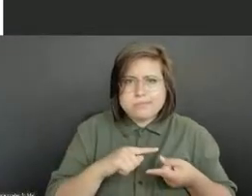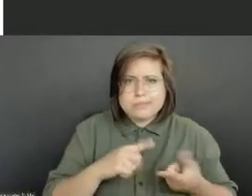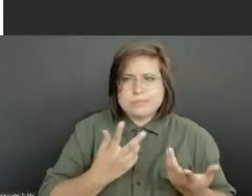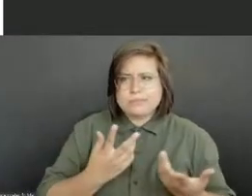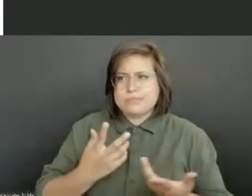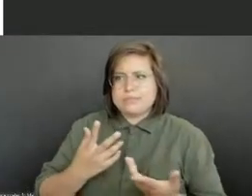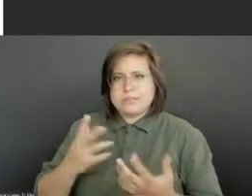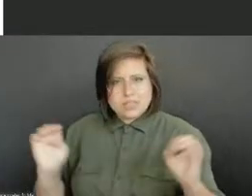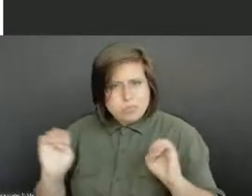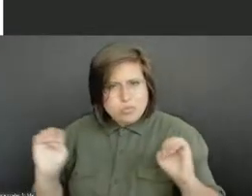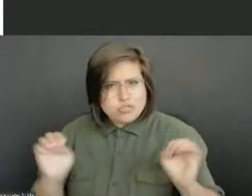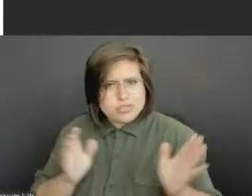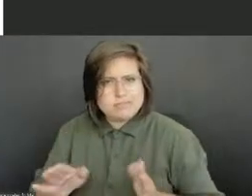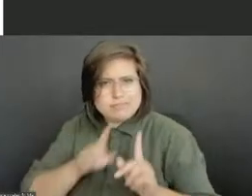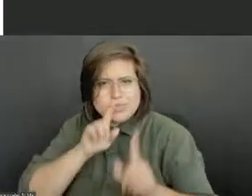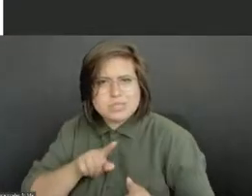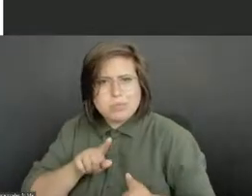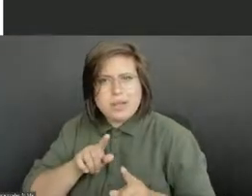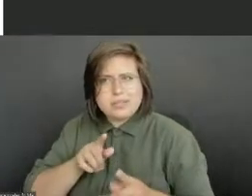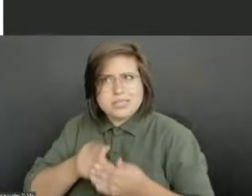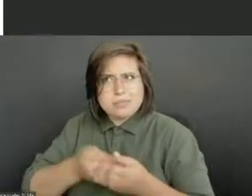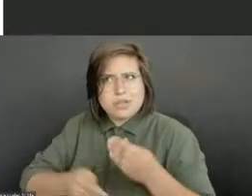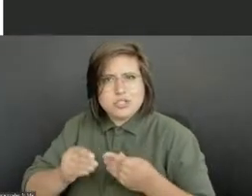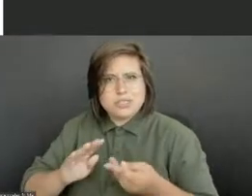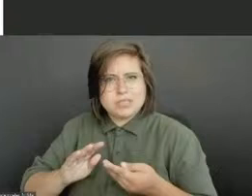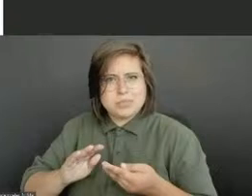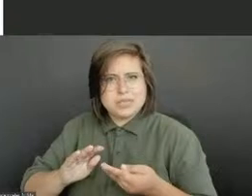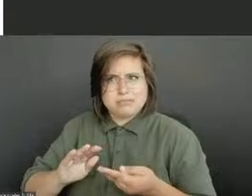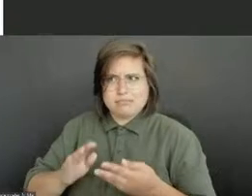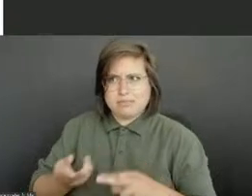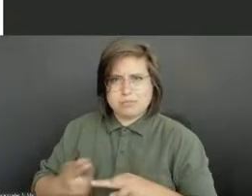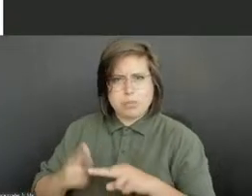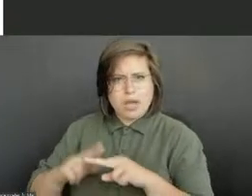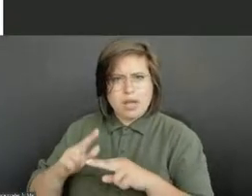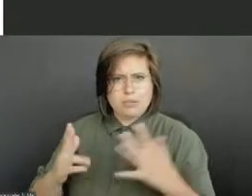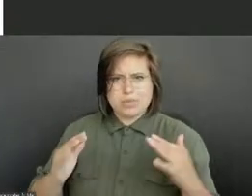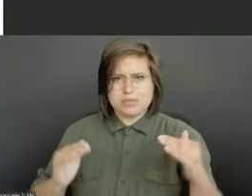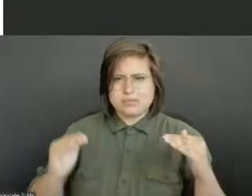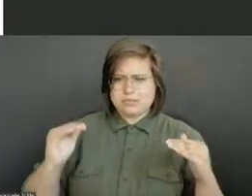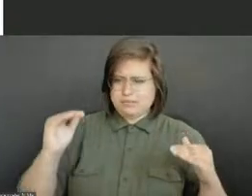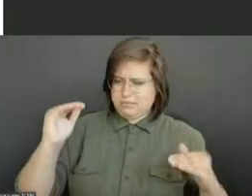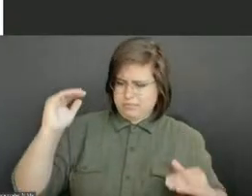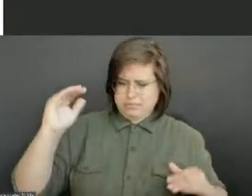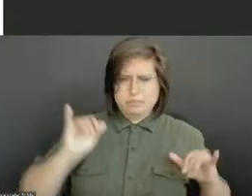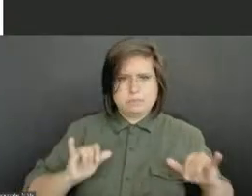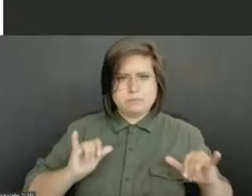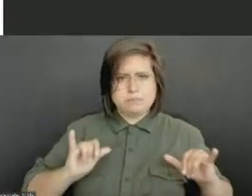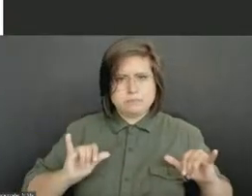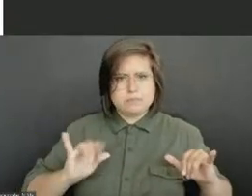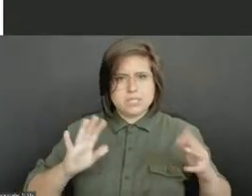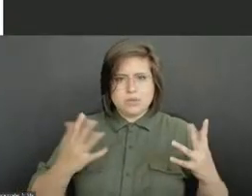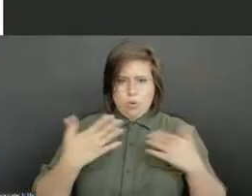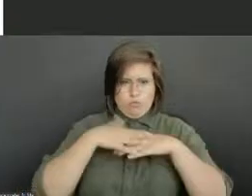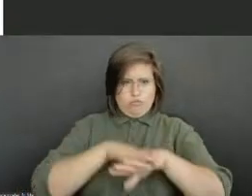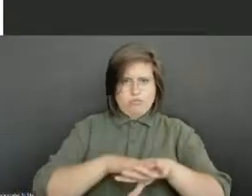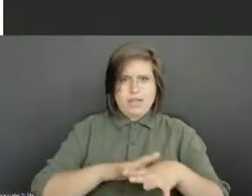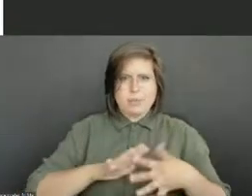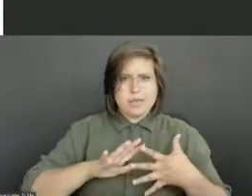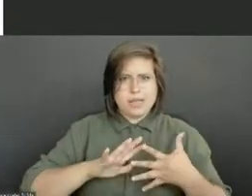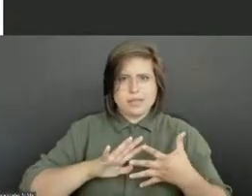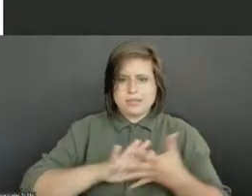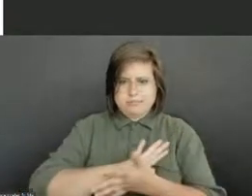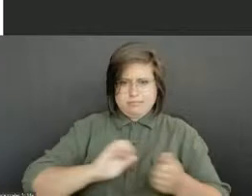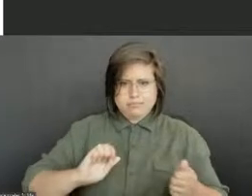preparedness and response budgets have been going up, in part because there have been so many overlapping disasters between hurricanes,